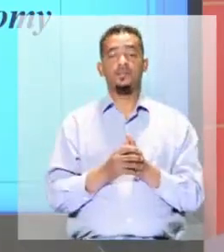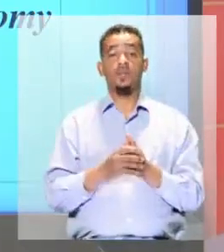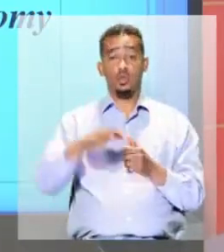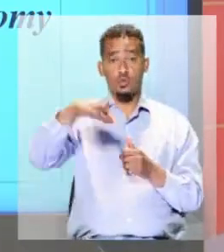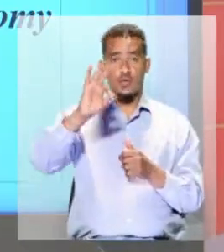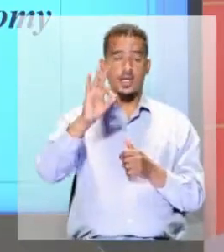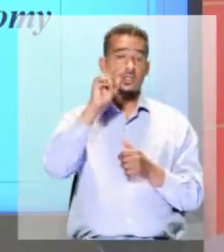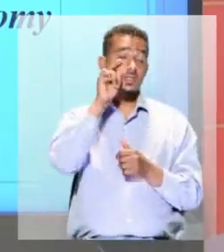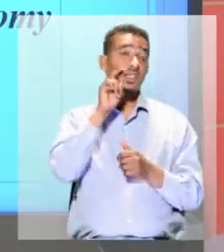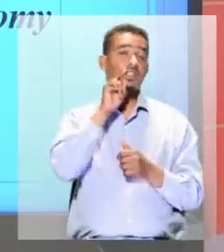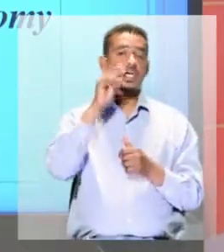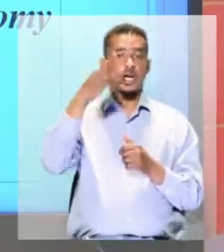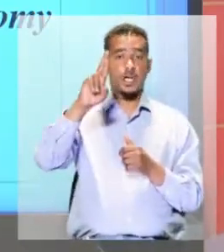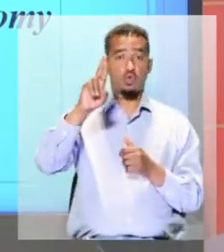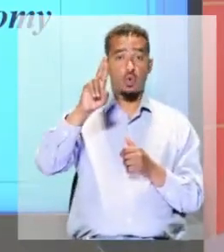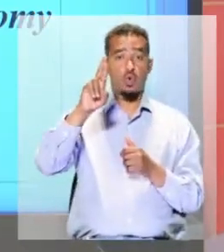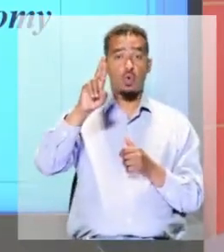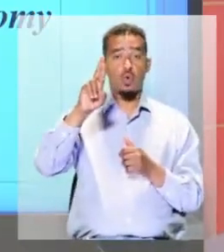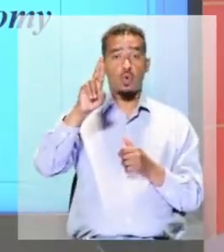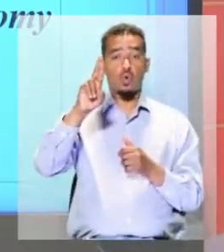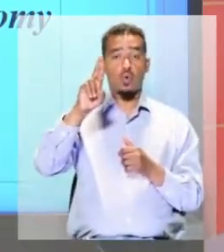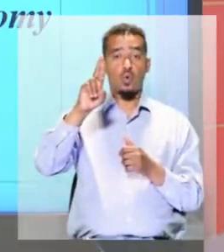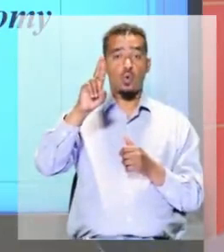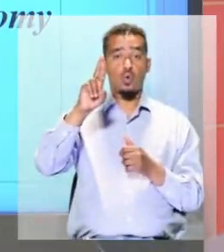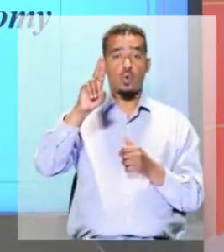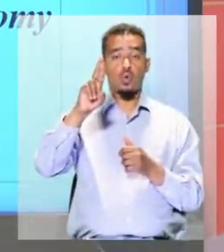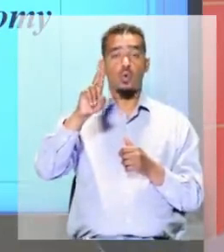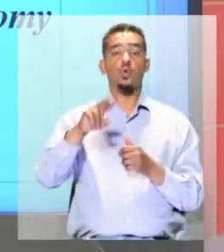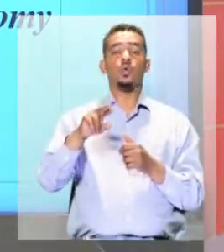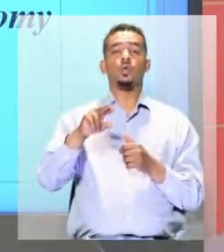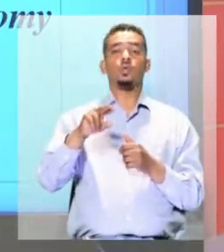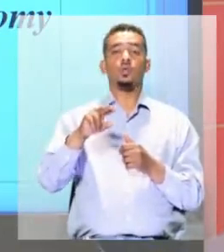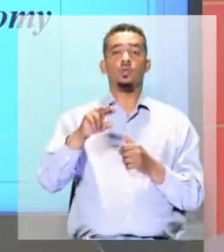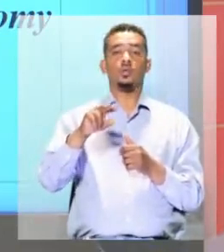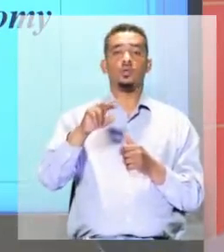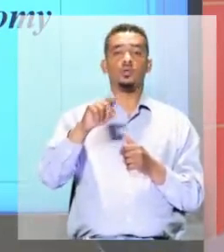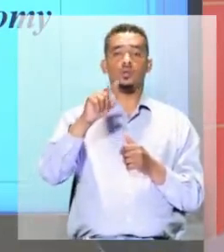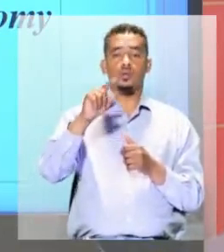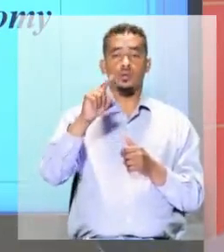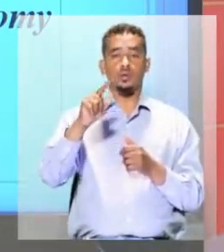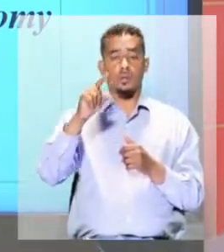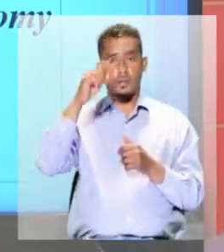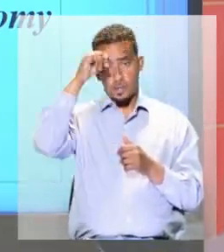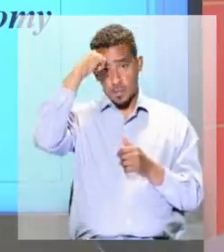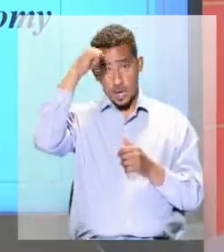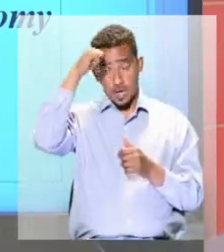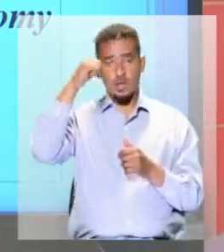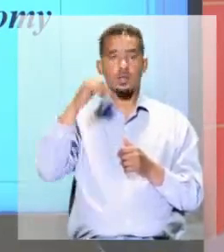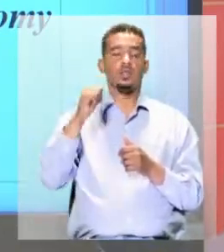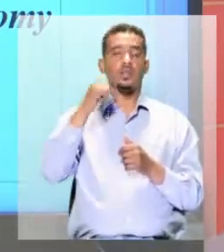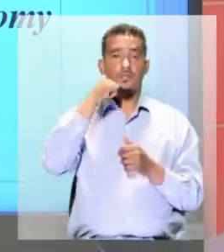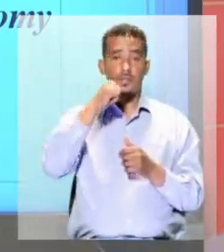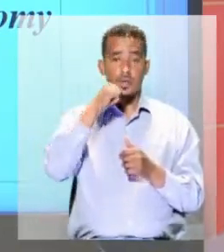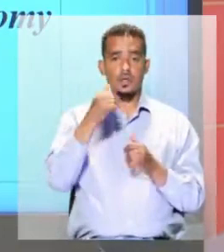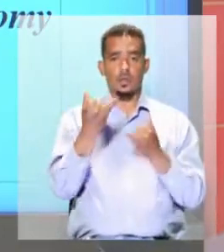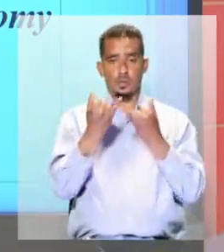To find sex ratio, we have the formula is equal to male population over female population.